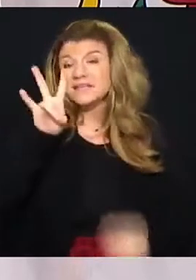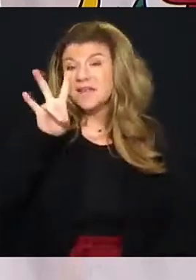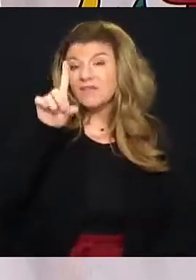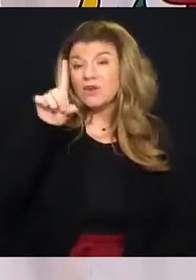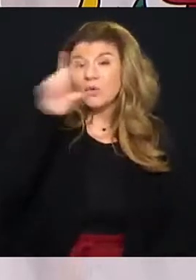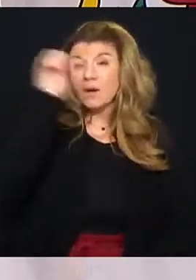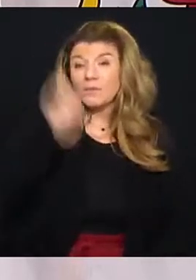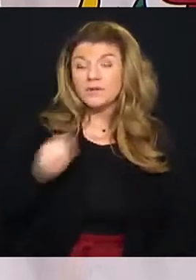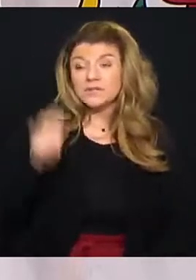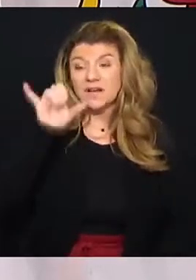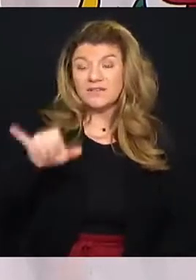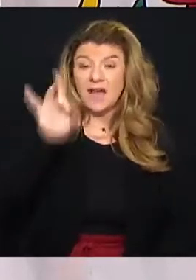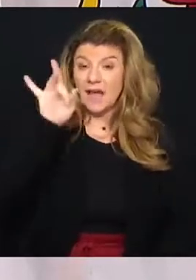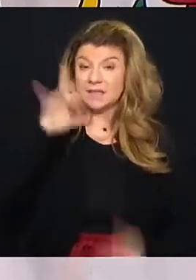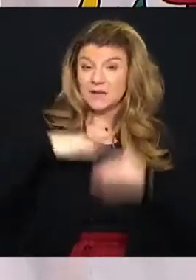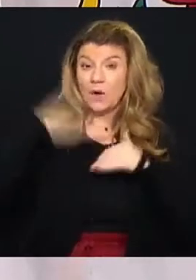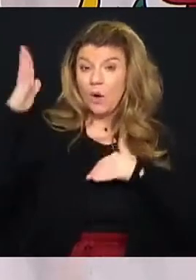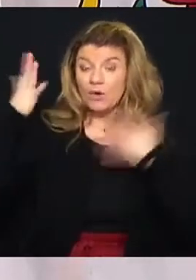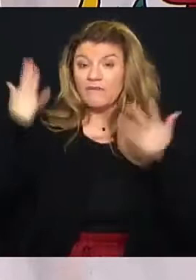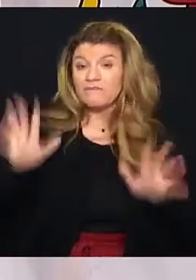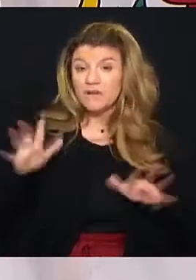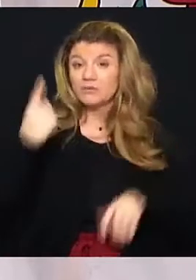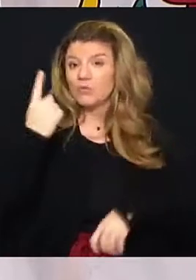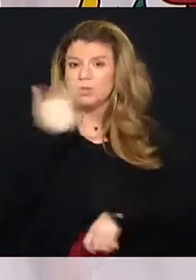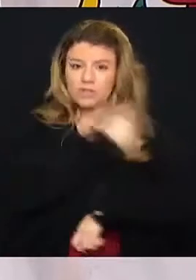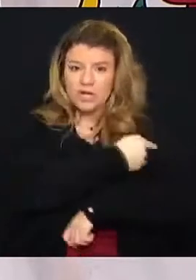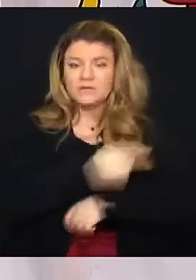71% of the 18 and olders have received one shot.